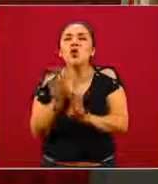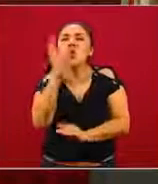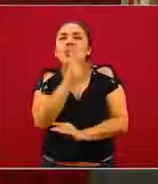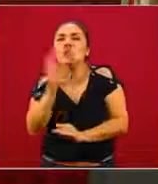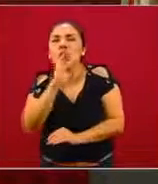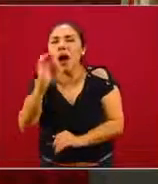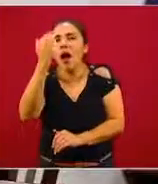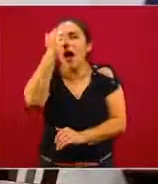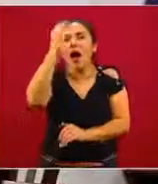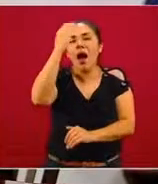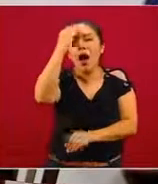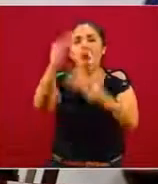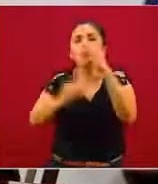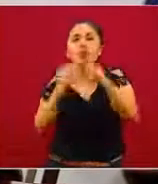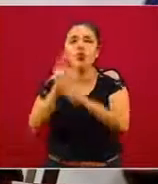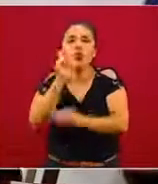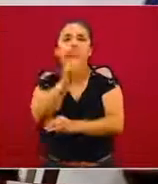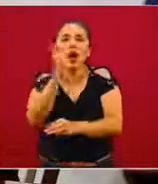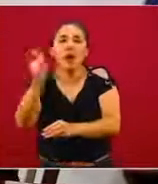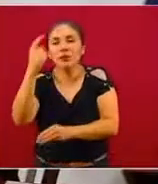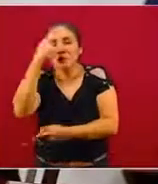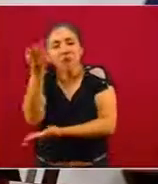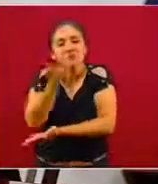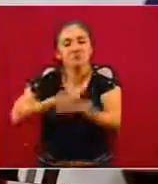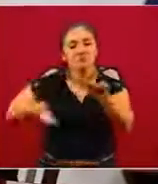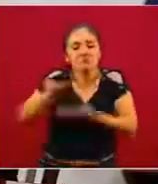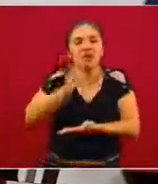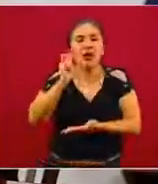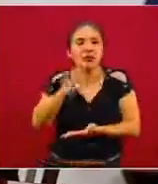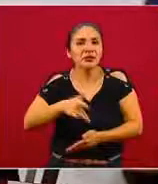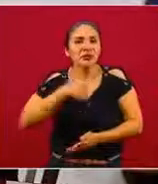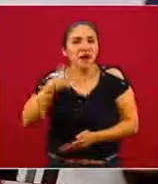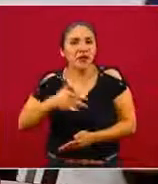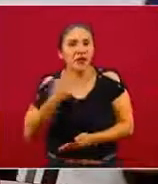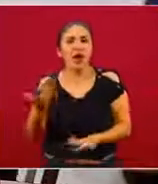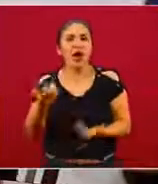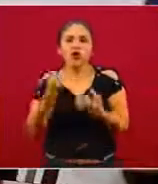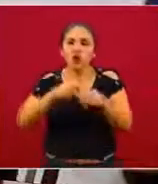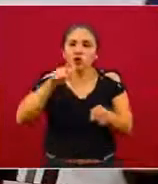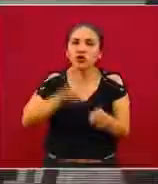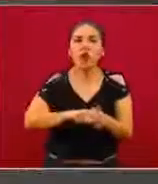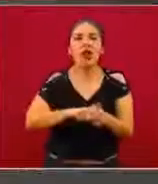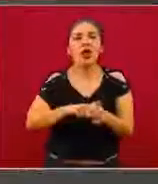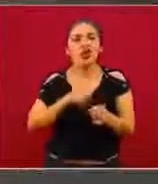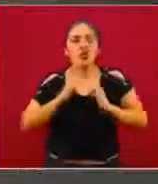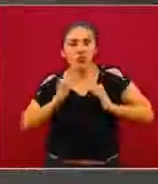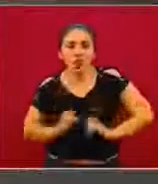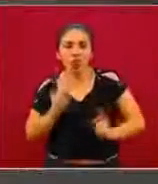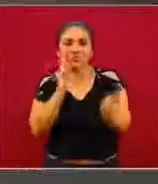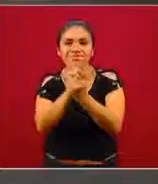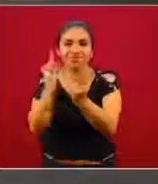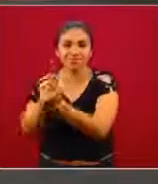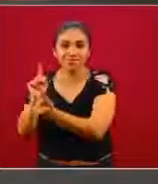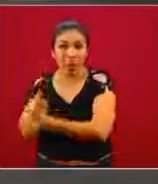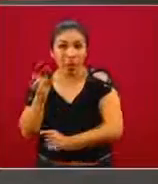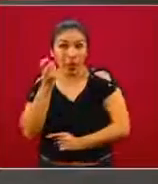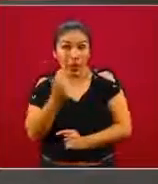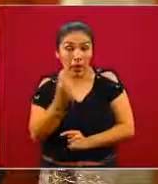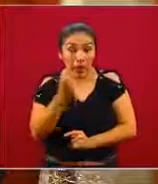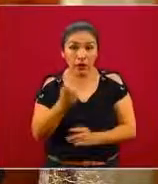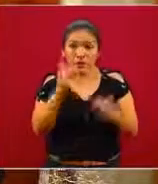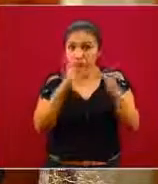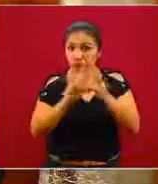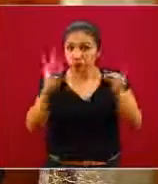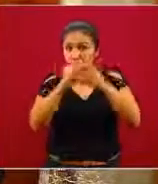helps them to learn and develop social and emotional and physical skills. The guidelines